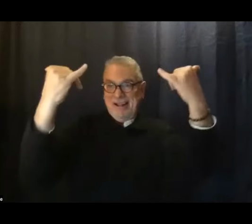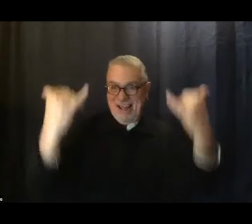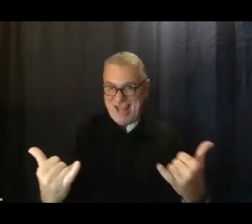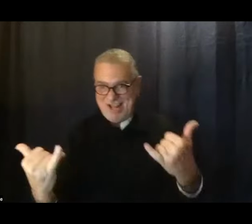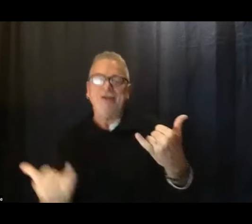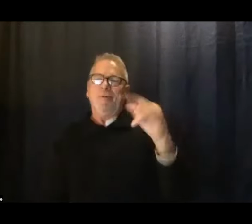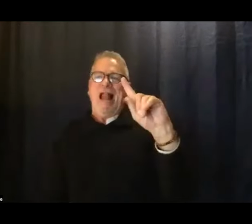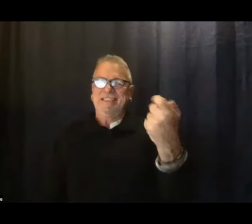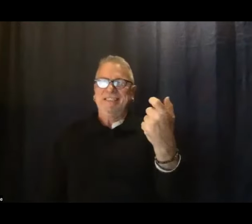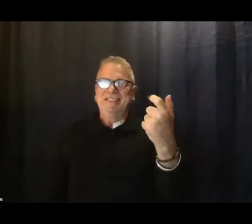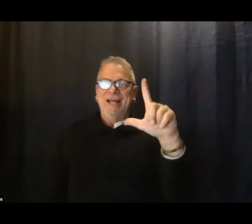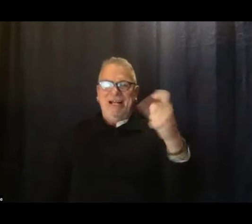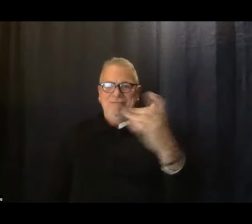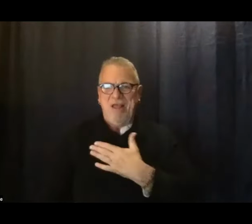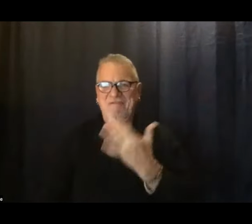slide.